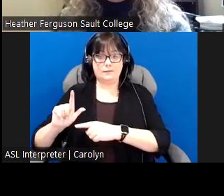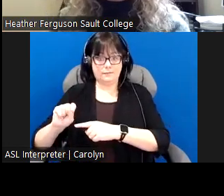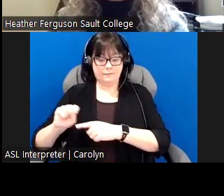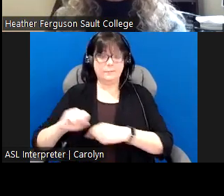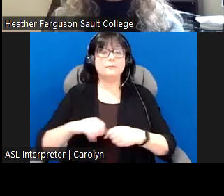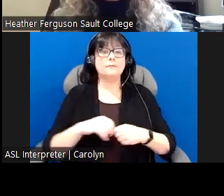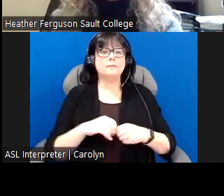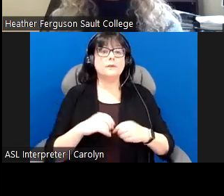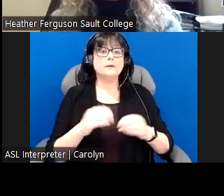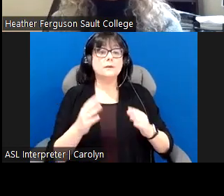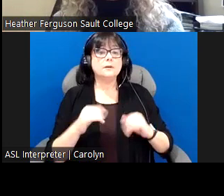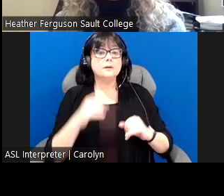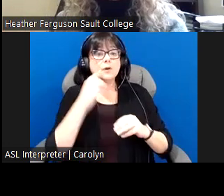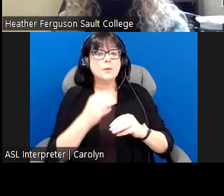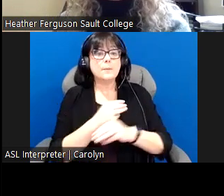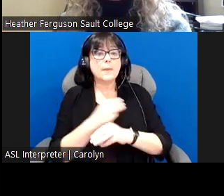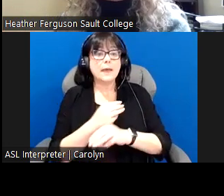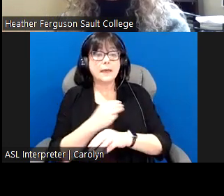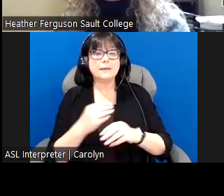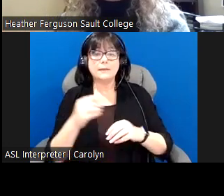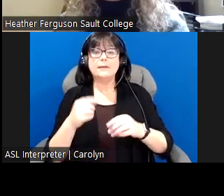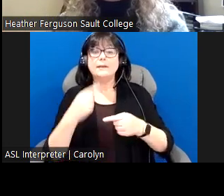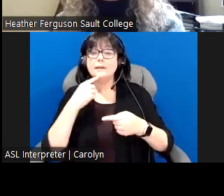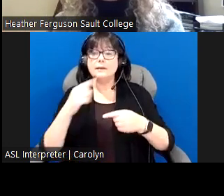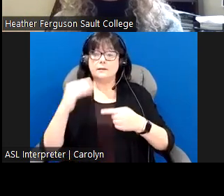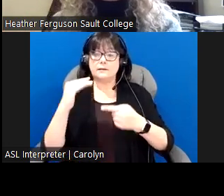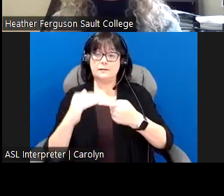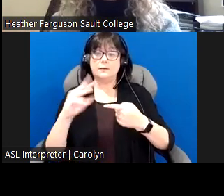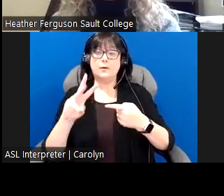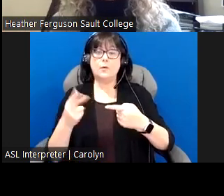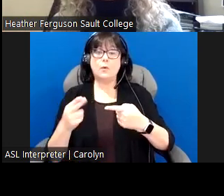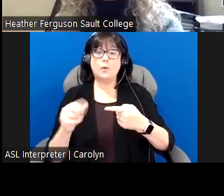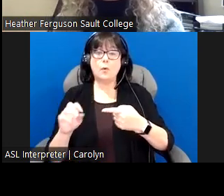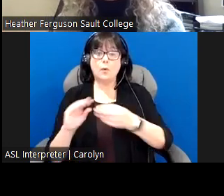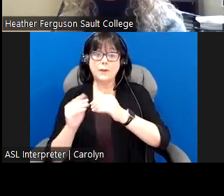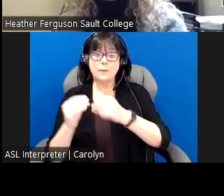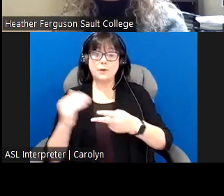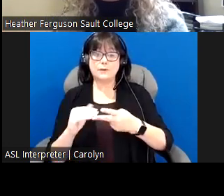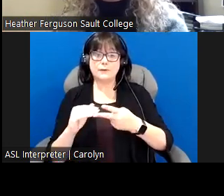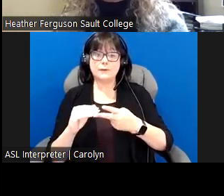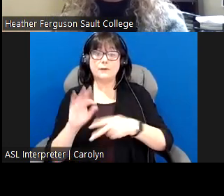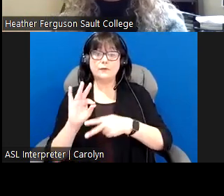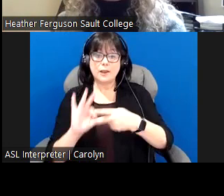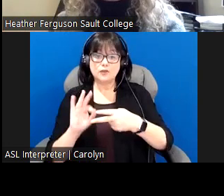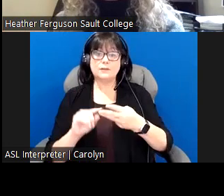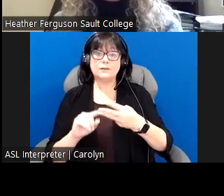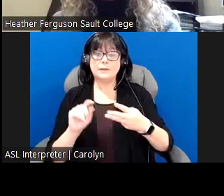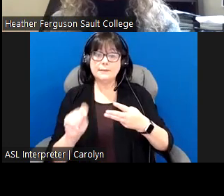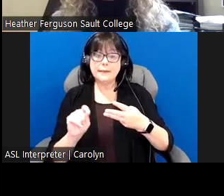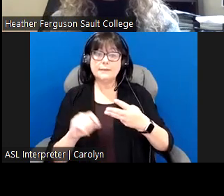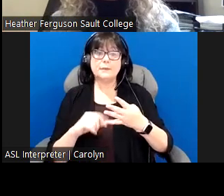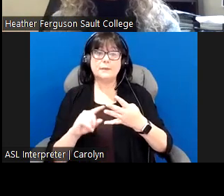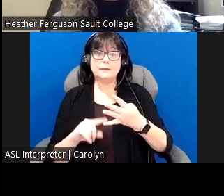math module, it says whole numbers, fractions, decimals, geometry, percent, business